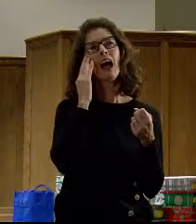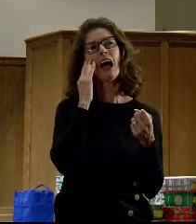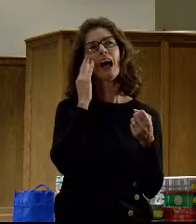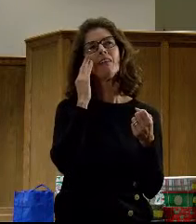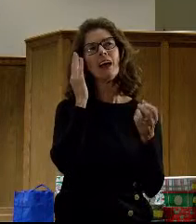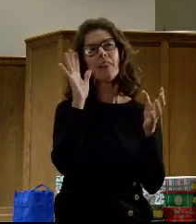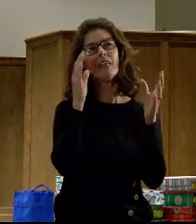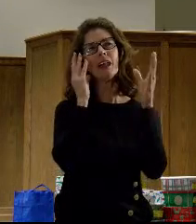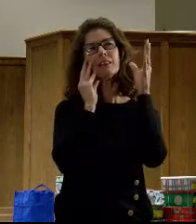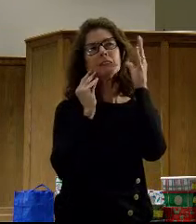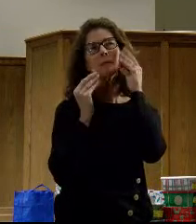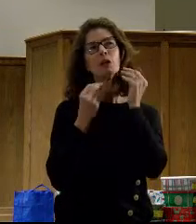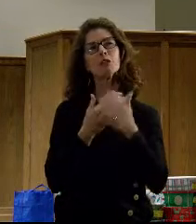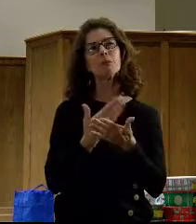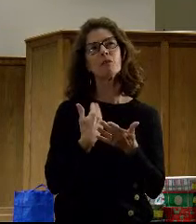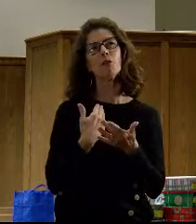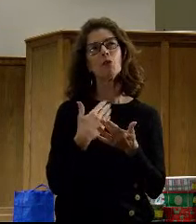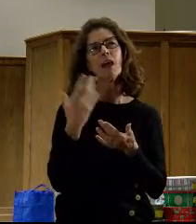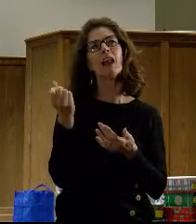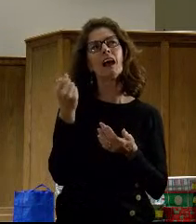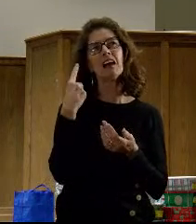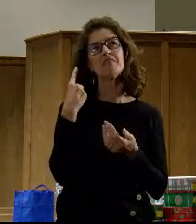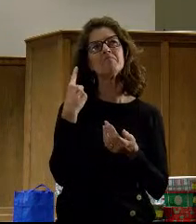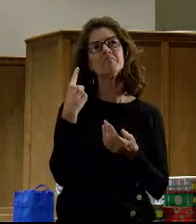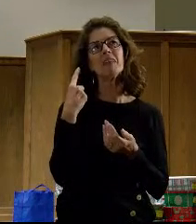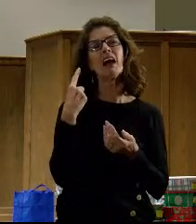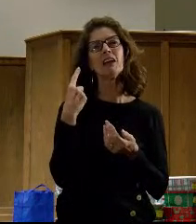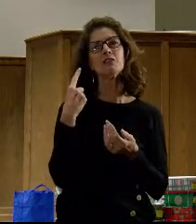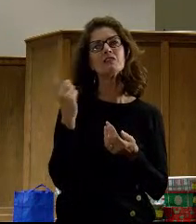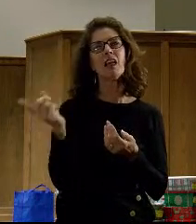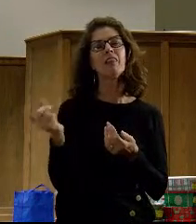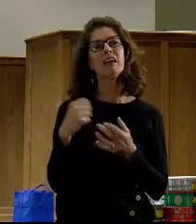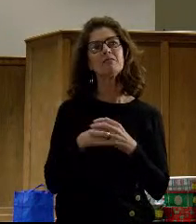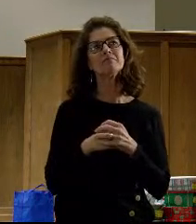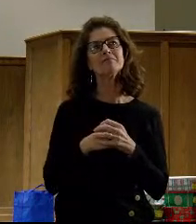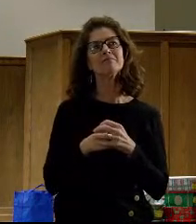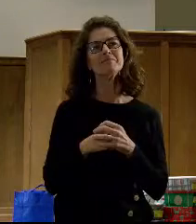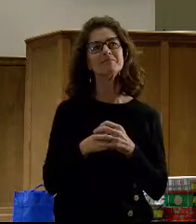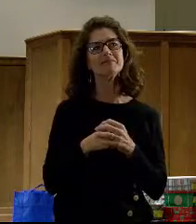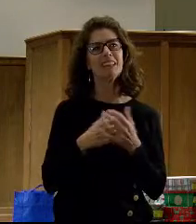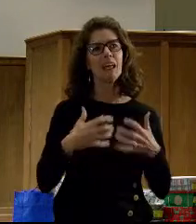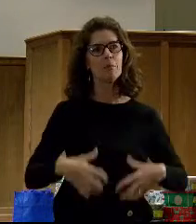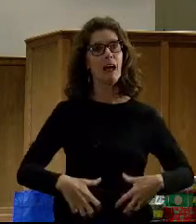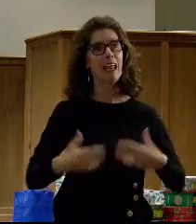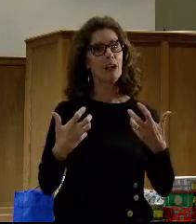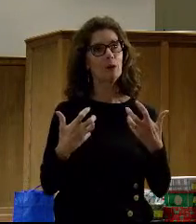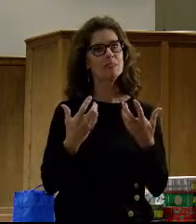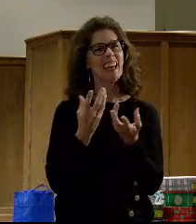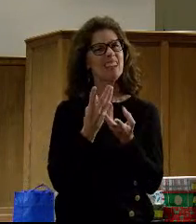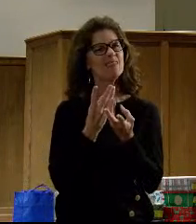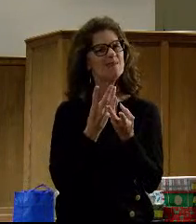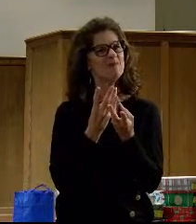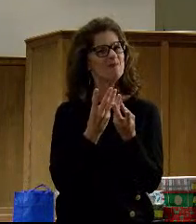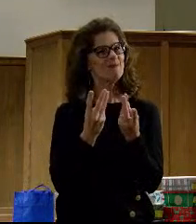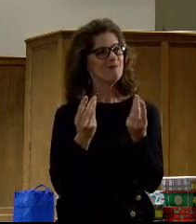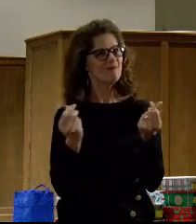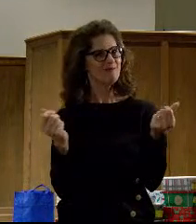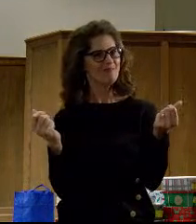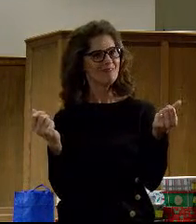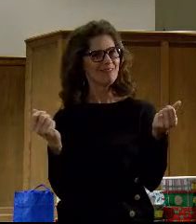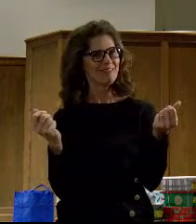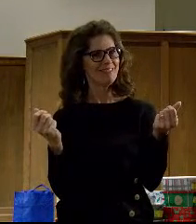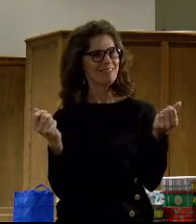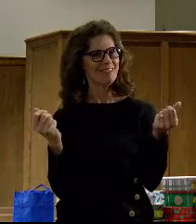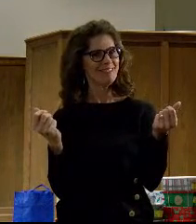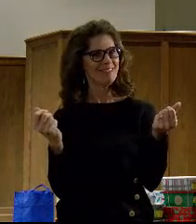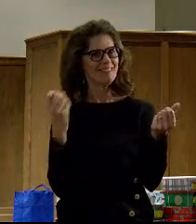that. And my anger didn't really have any more fuel to burn. So all I'm saying is that if you do this, you'll be